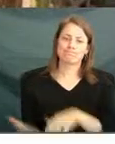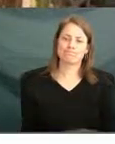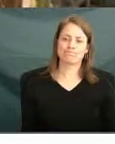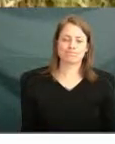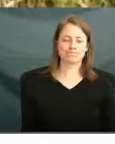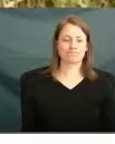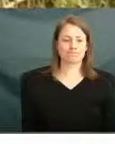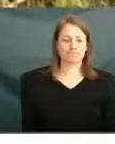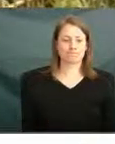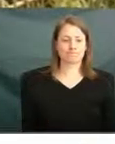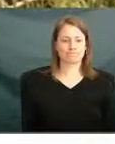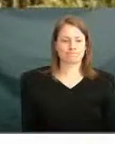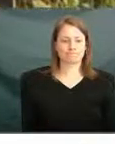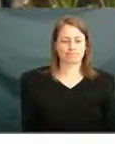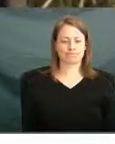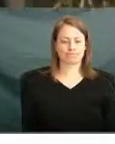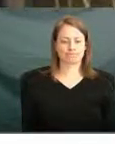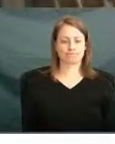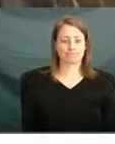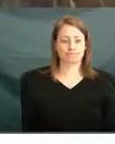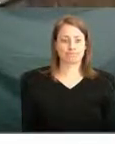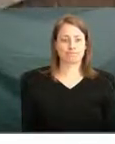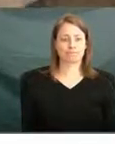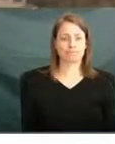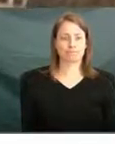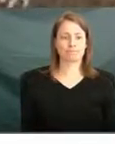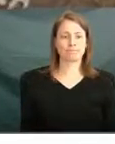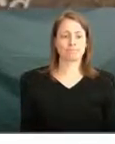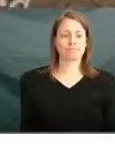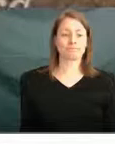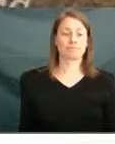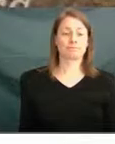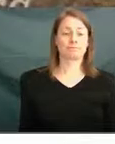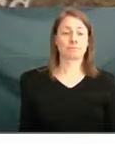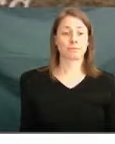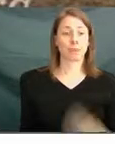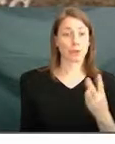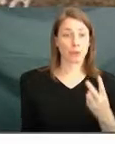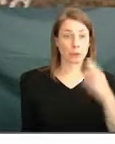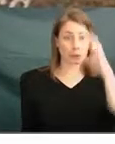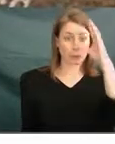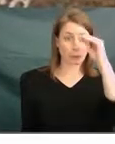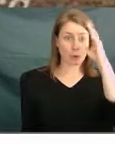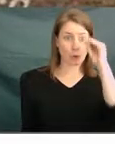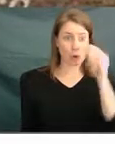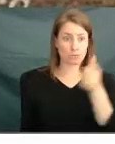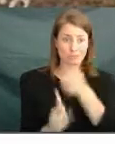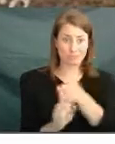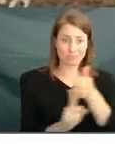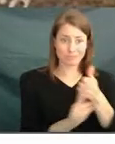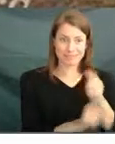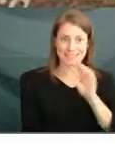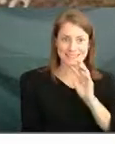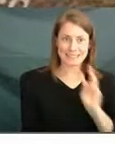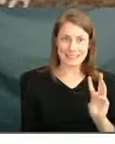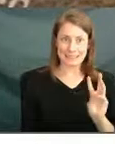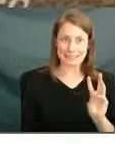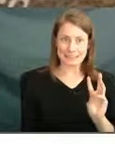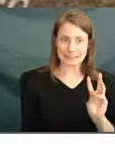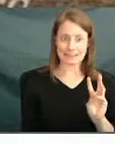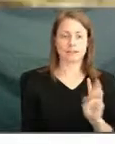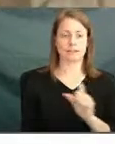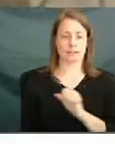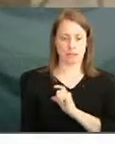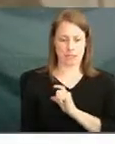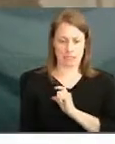The 2 6-year-old boys were questioned by police and returned to their families. We thought that it would be